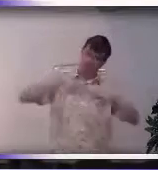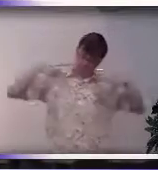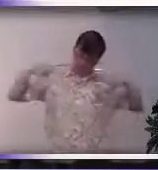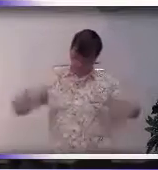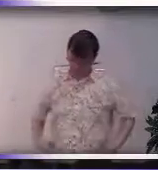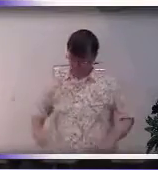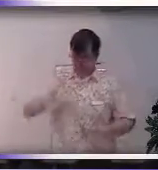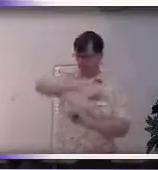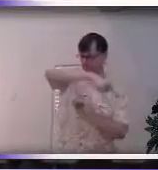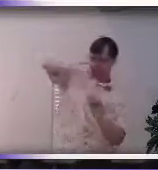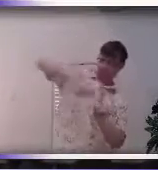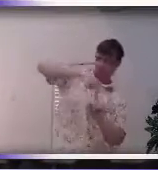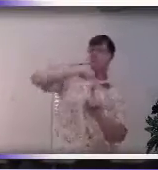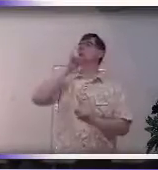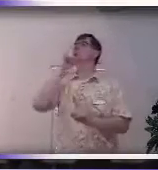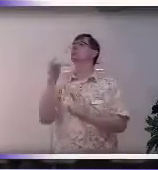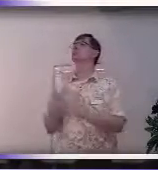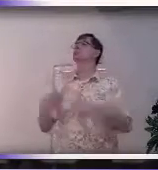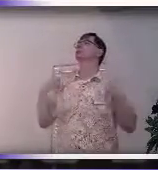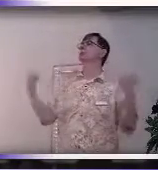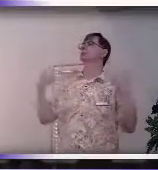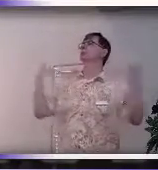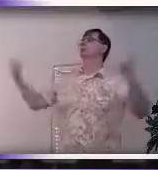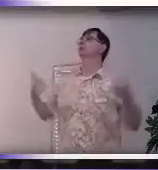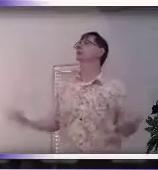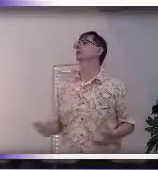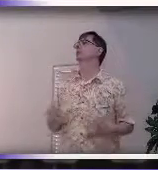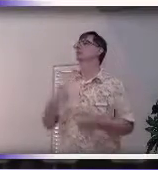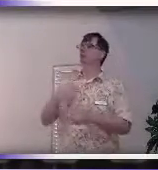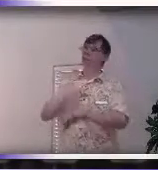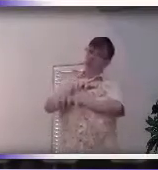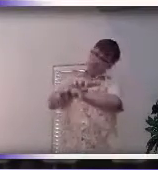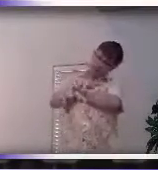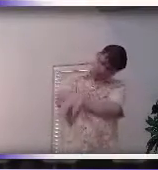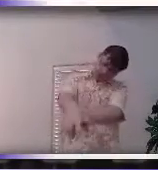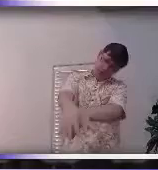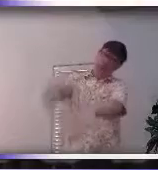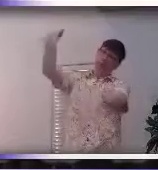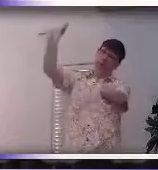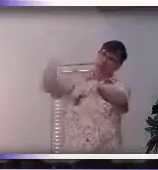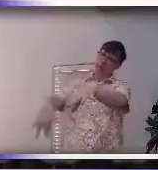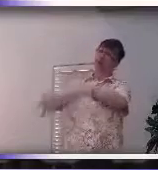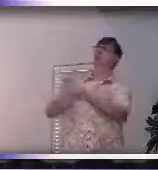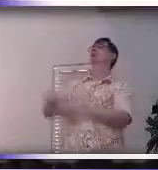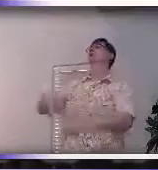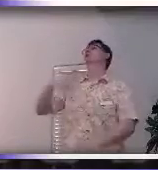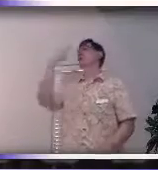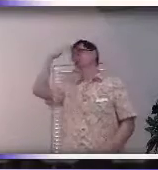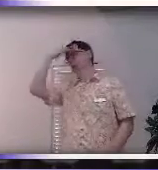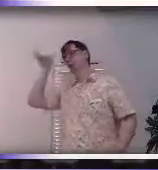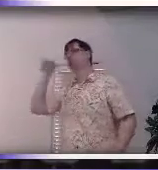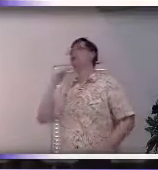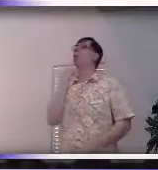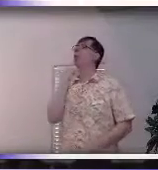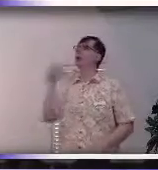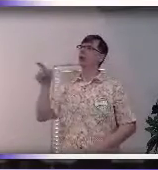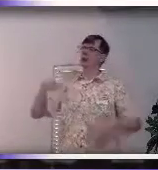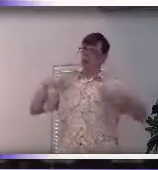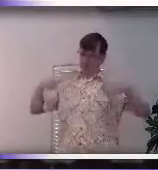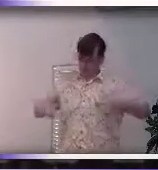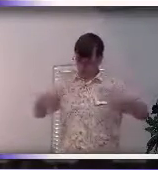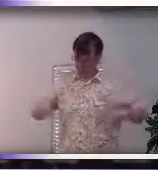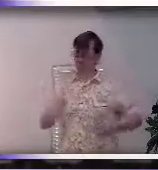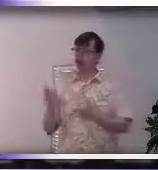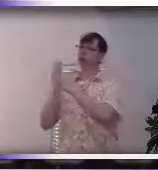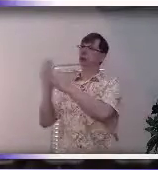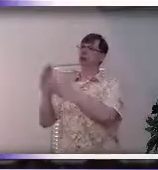world is actually energy that's been slowed down enough for us to see it, taste it, and feel it. But